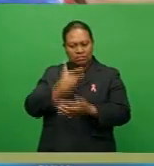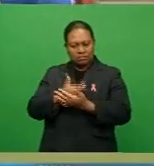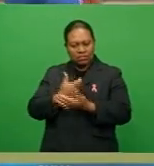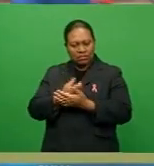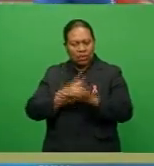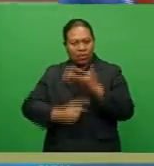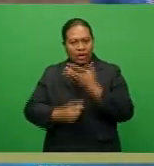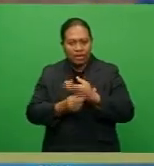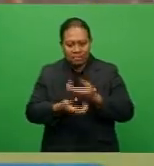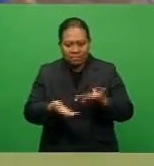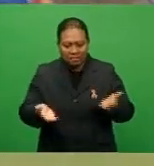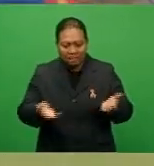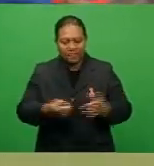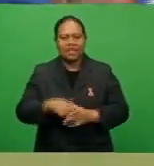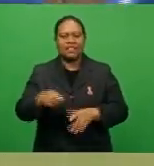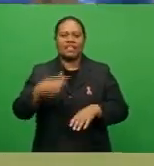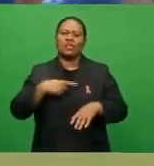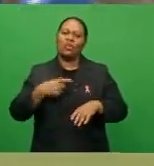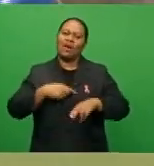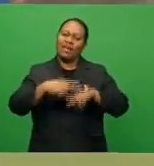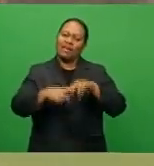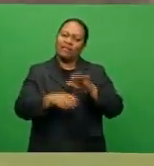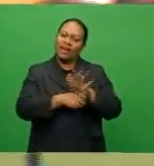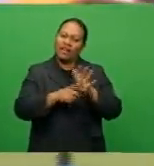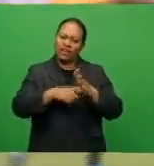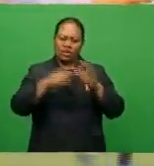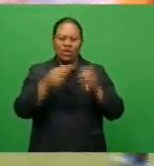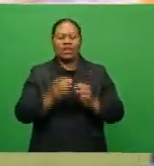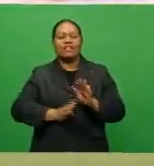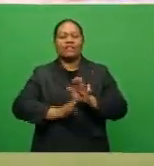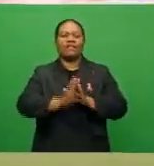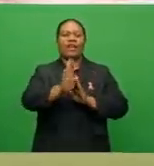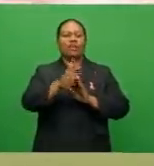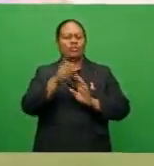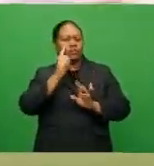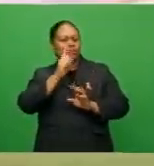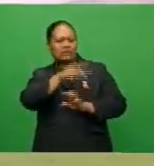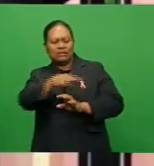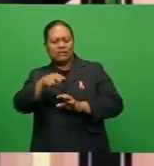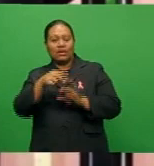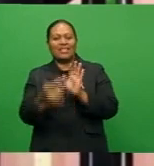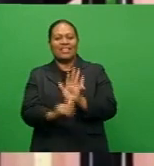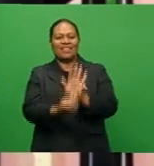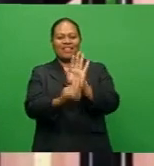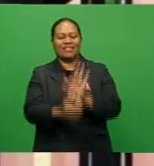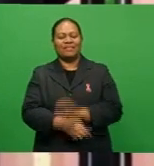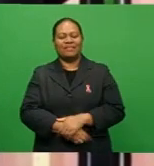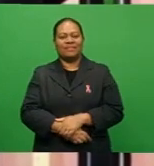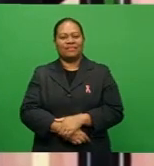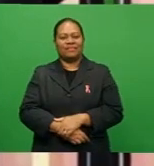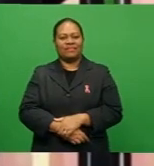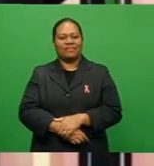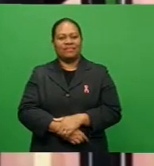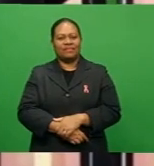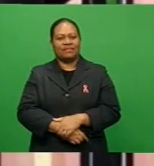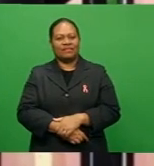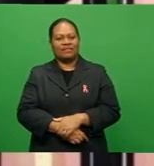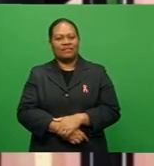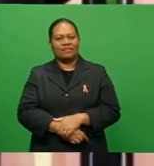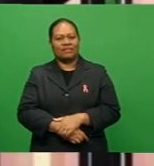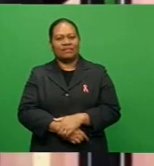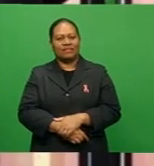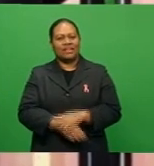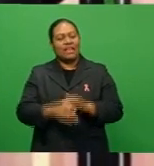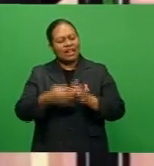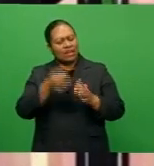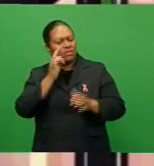is one of the reasons the FRU Development Unit is looking north with its tens tournament. When we're looking at the development of the women's game